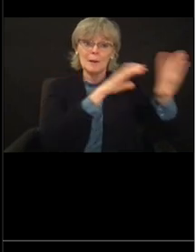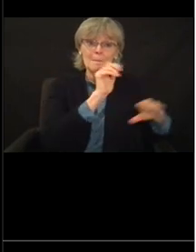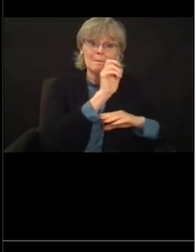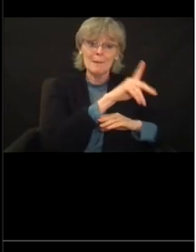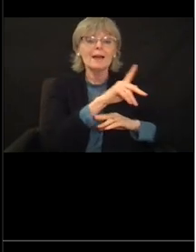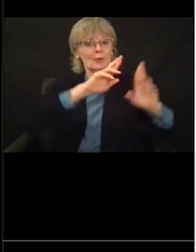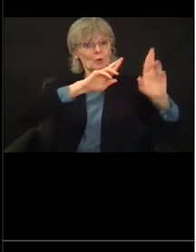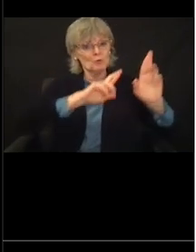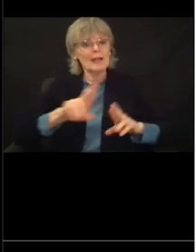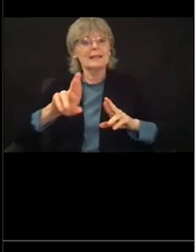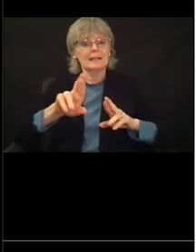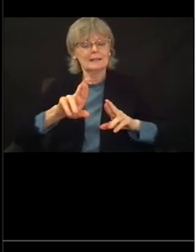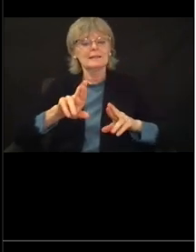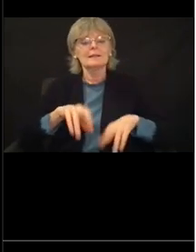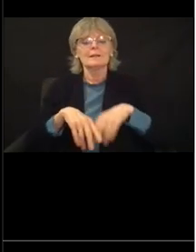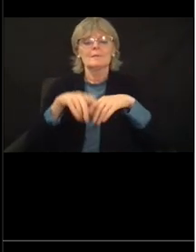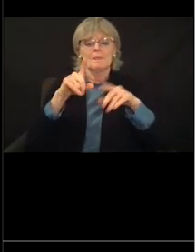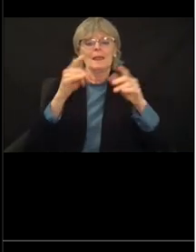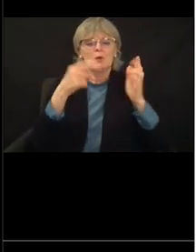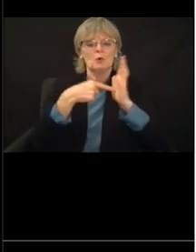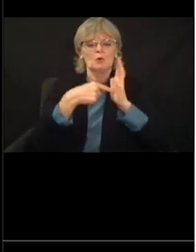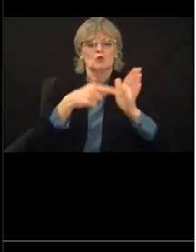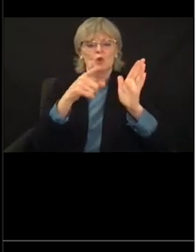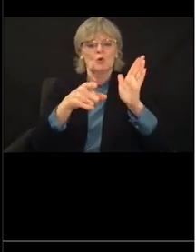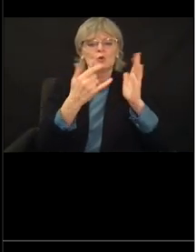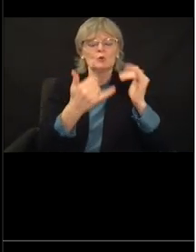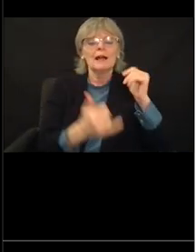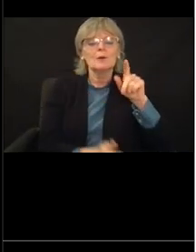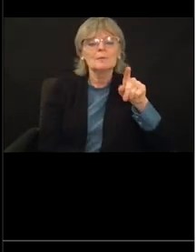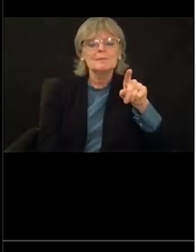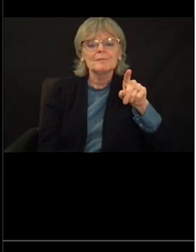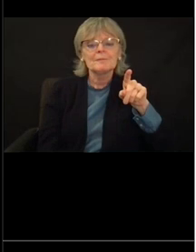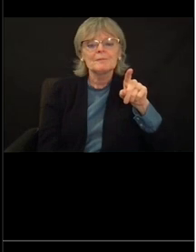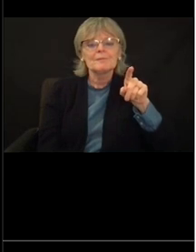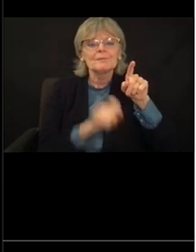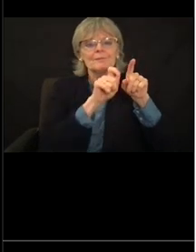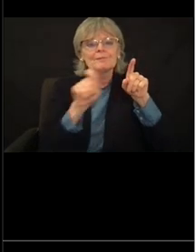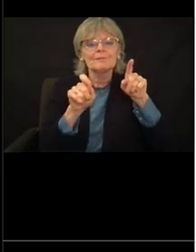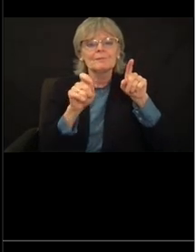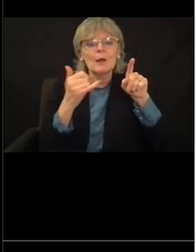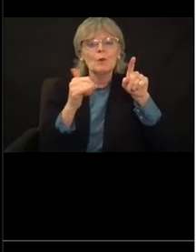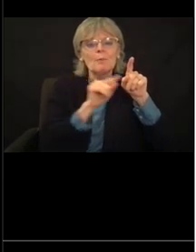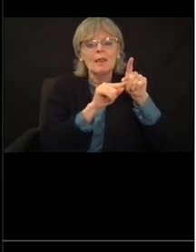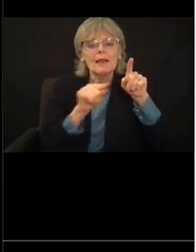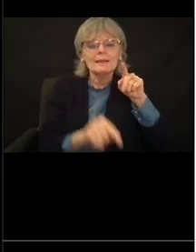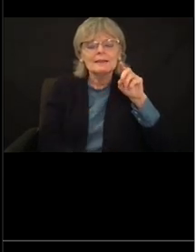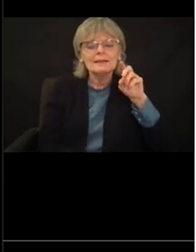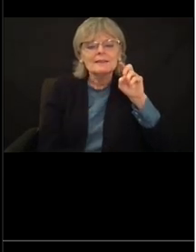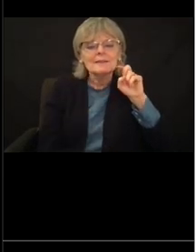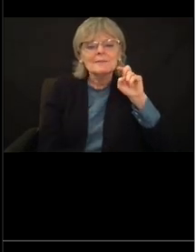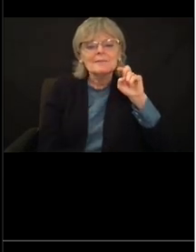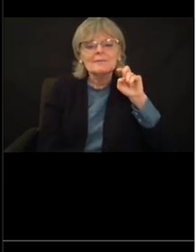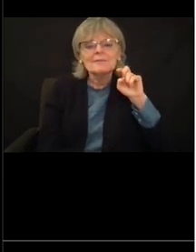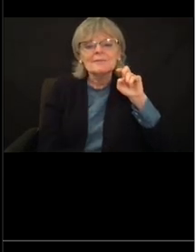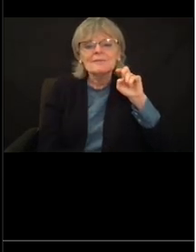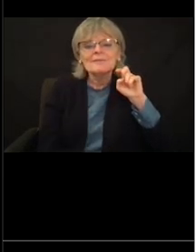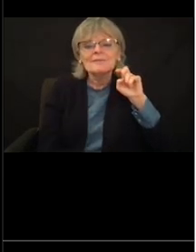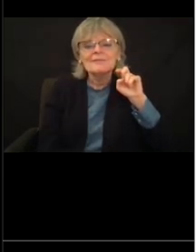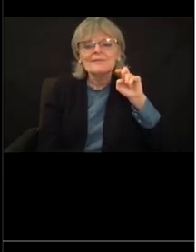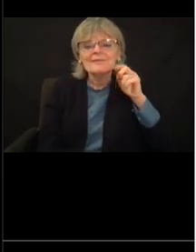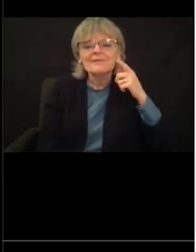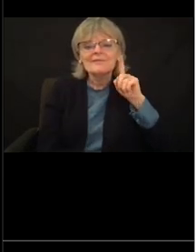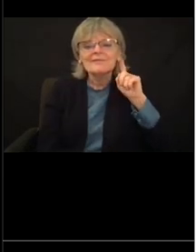So I'm going to go ahead and play this, and I think it's going to work. Oh, it is.